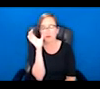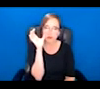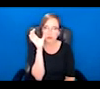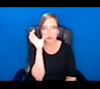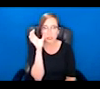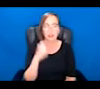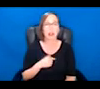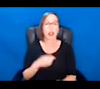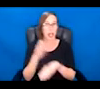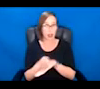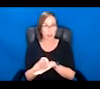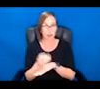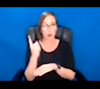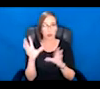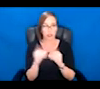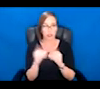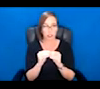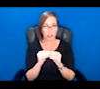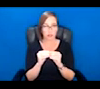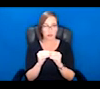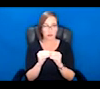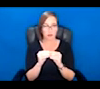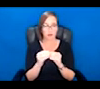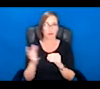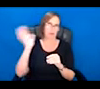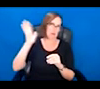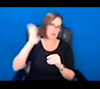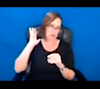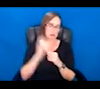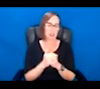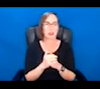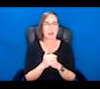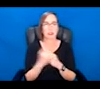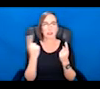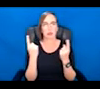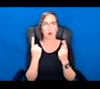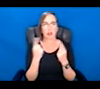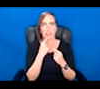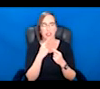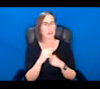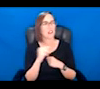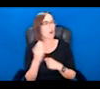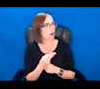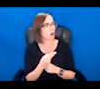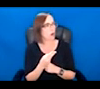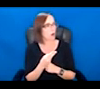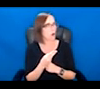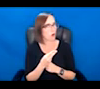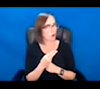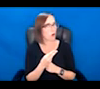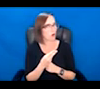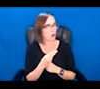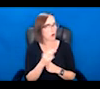And afterwards, after one of the sessions we did, again, this was when the program was first started, someone walked out and they said, "Oh, I saw Climate